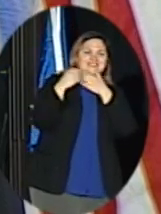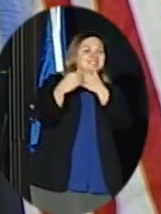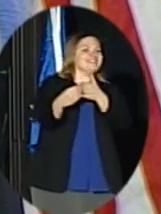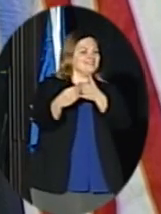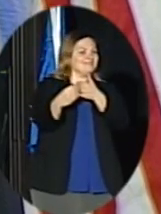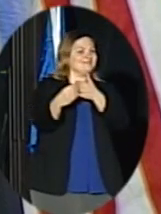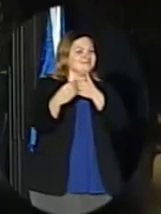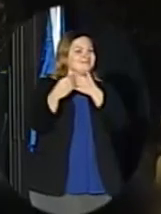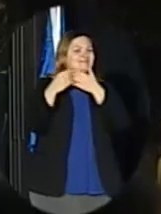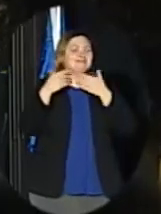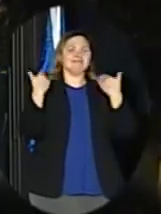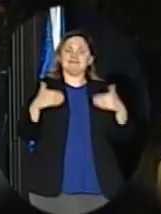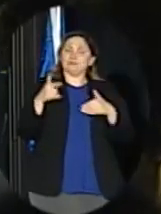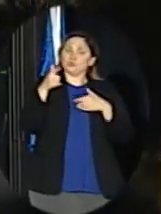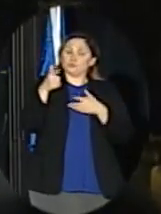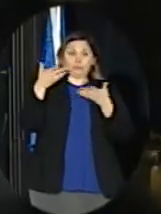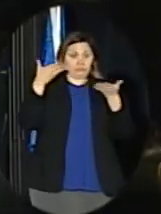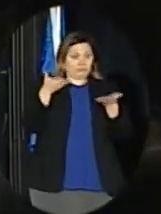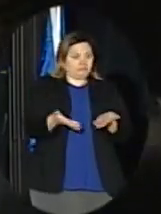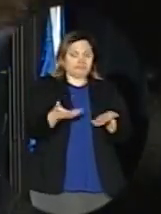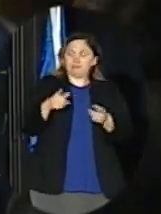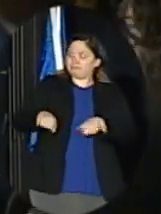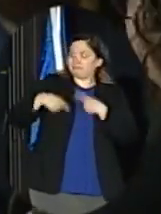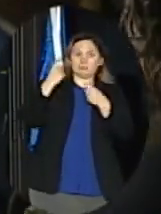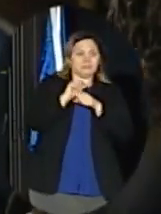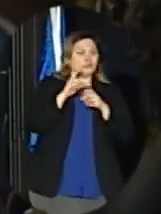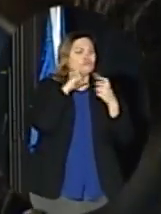and we all owe you an enormous debt of gratitude.